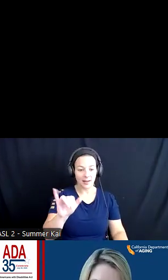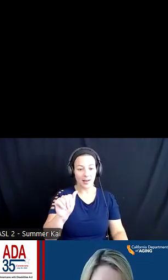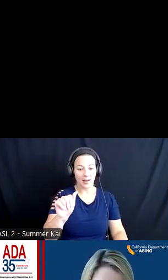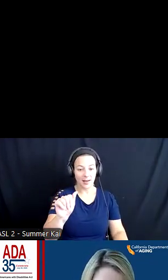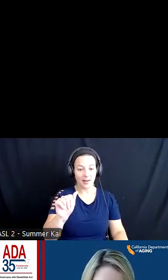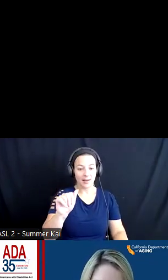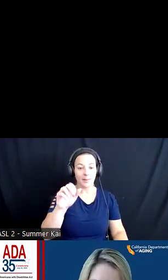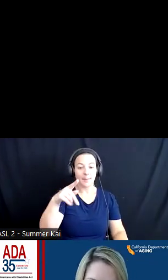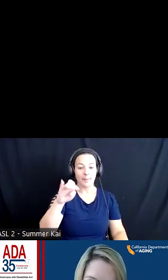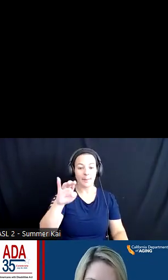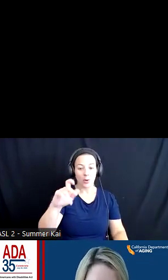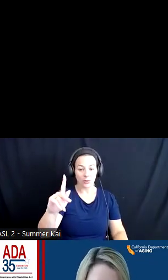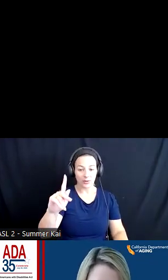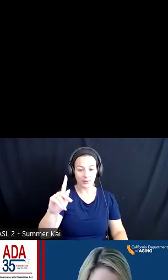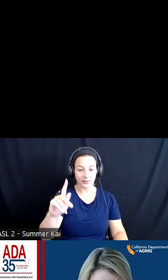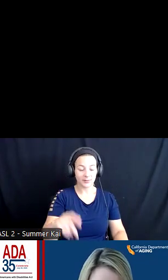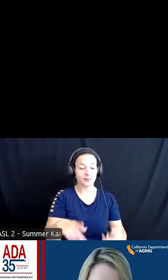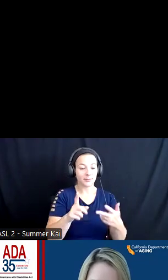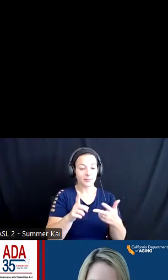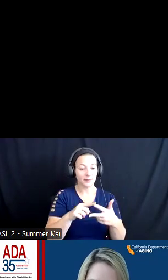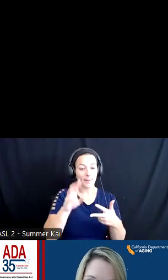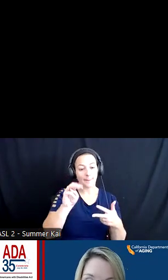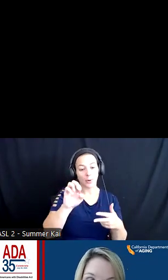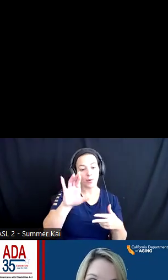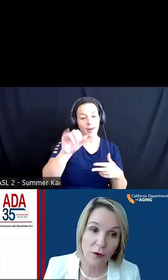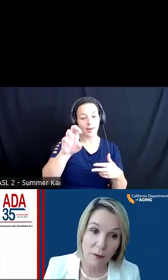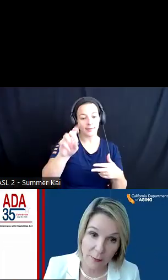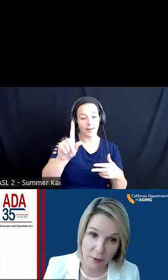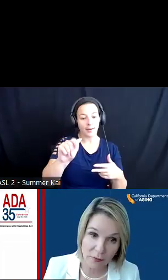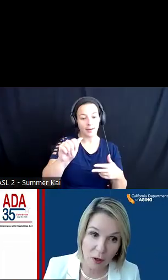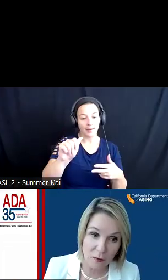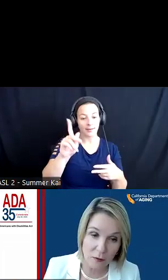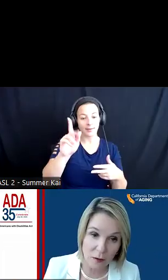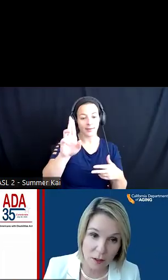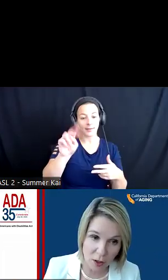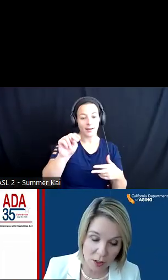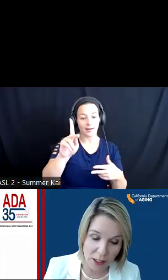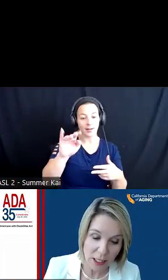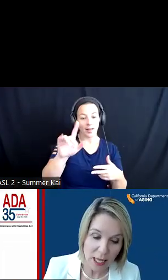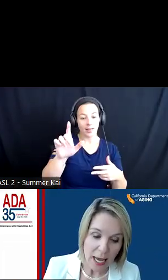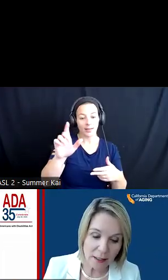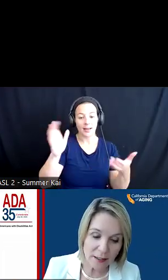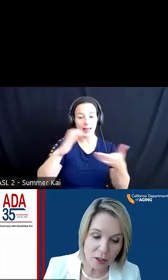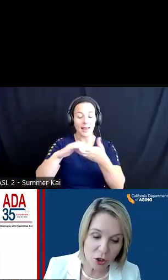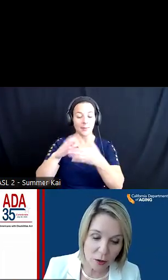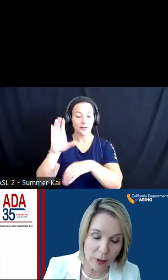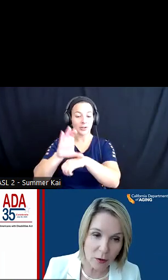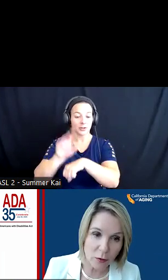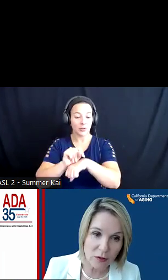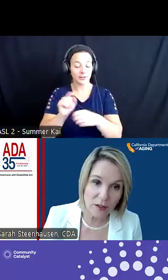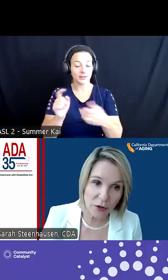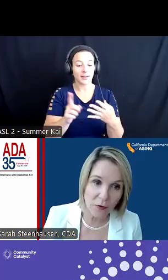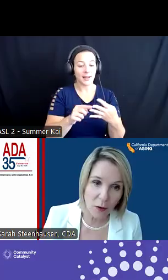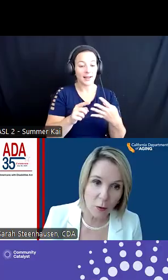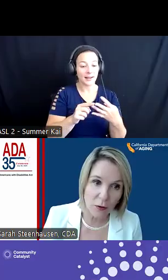Community Catalyst, Miranda Kunkel, who is a consultant with Collaborative Consulting, and Lisa Sugarman,